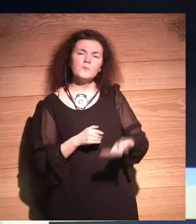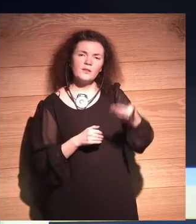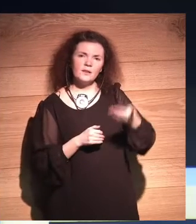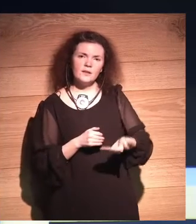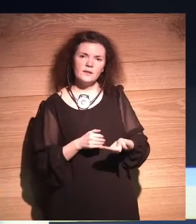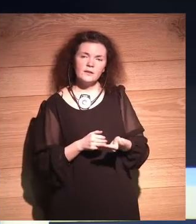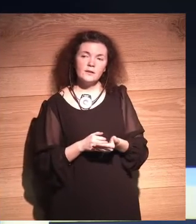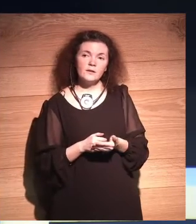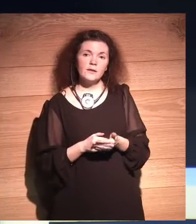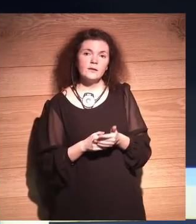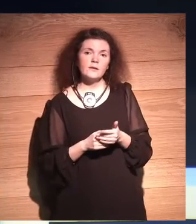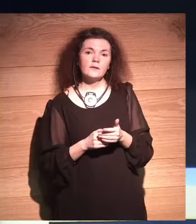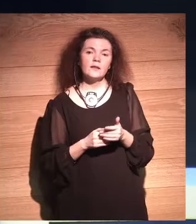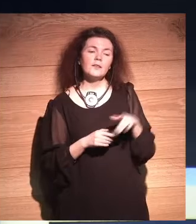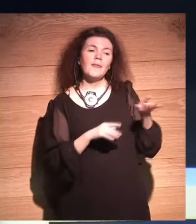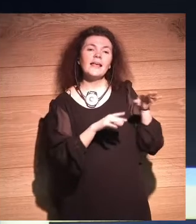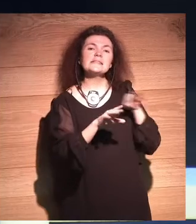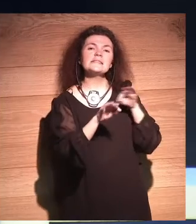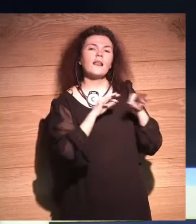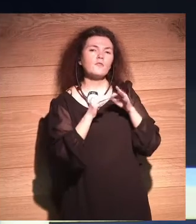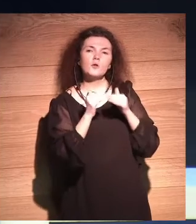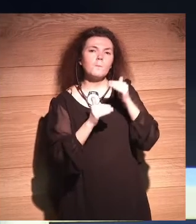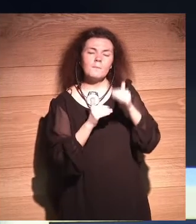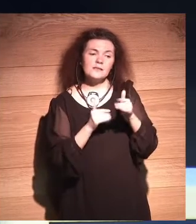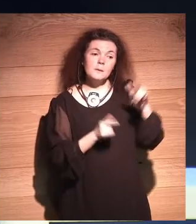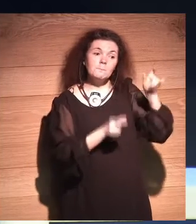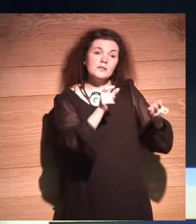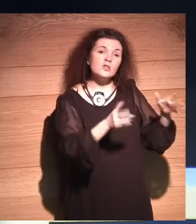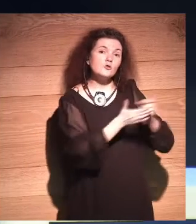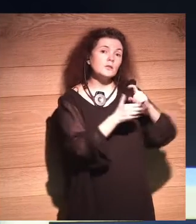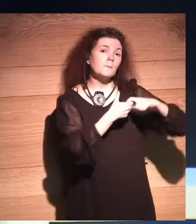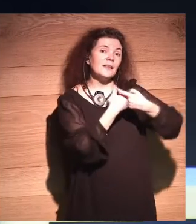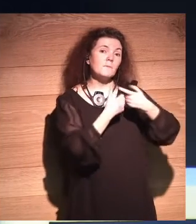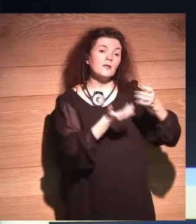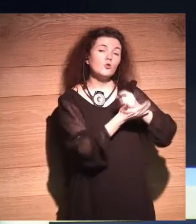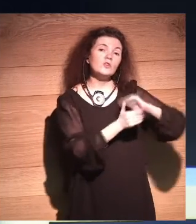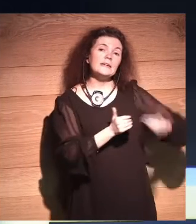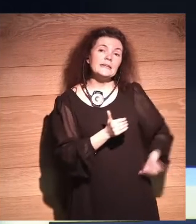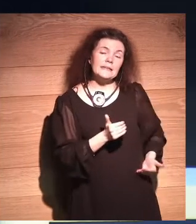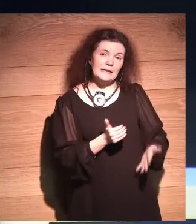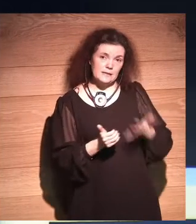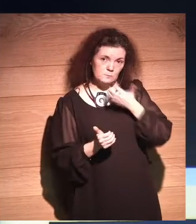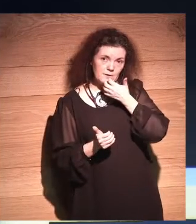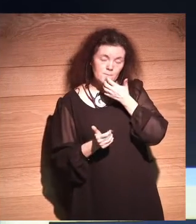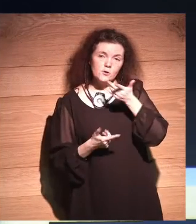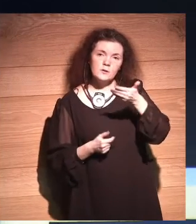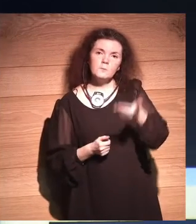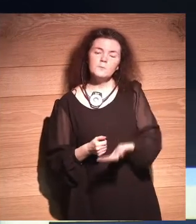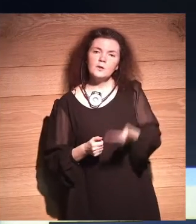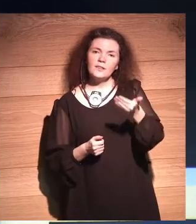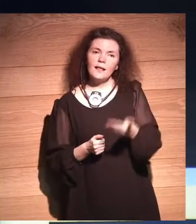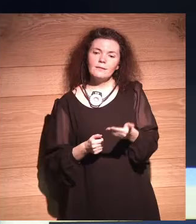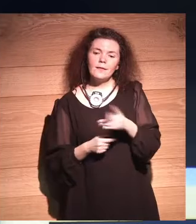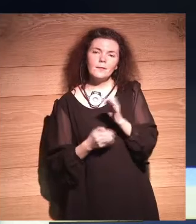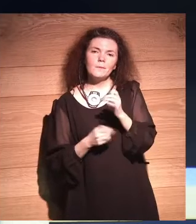all the people participating are wealthy, it's really important that we then have ways of reaching out into neighborhoods and engaging with